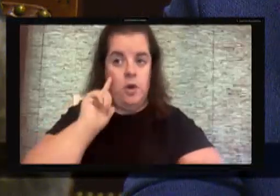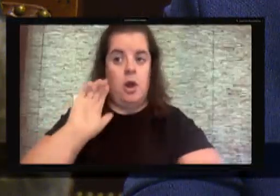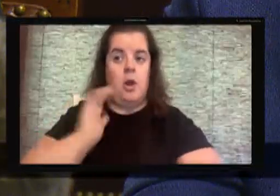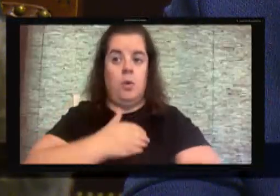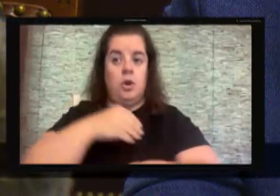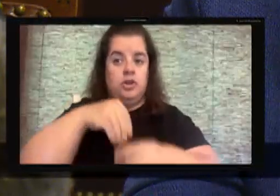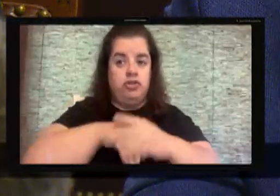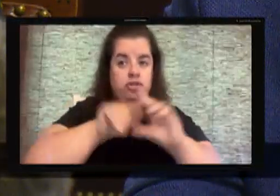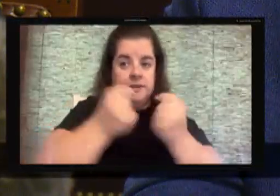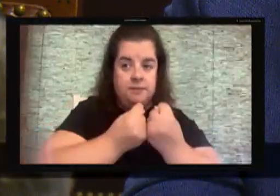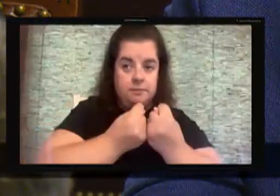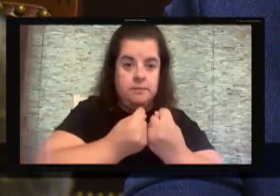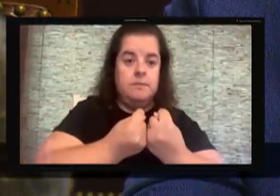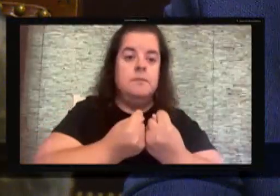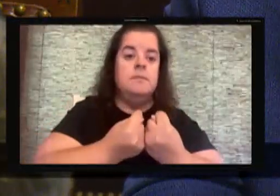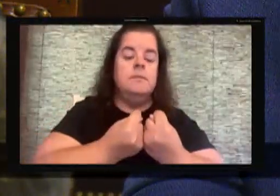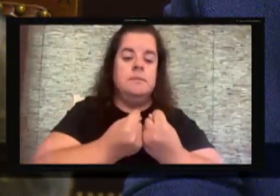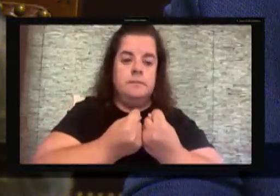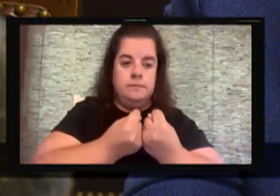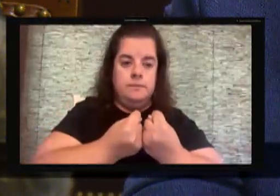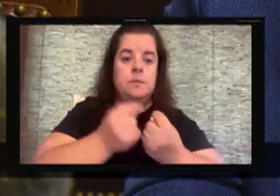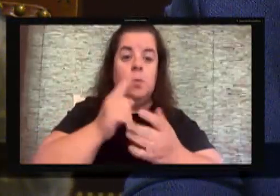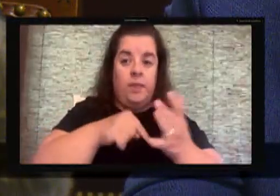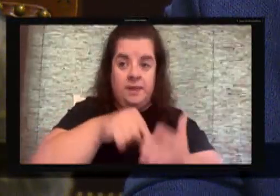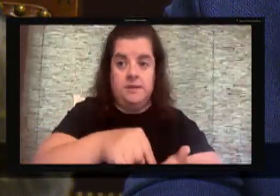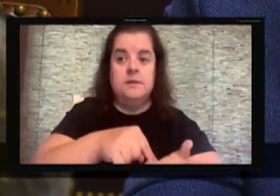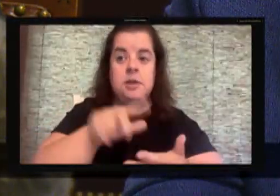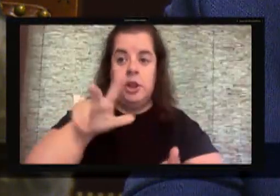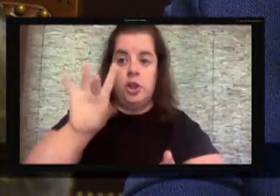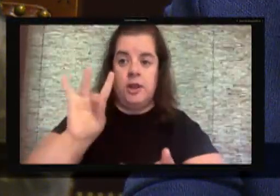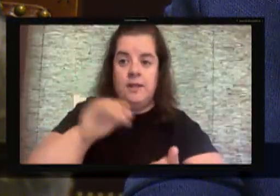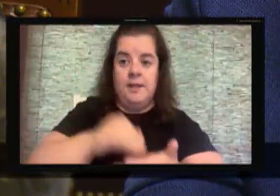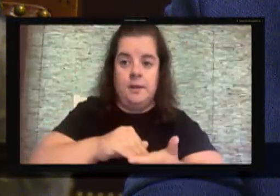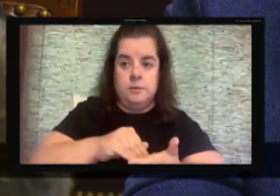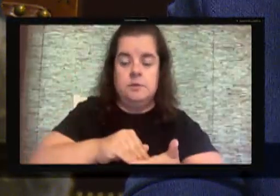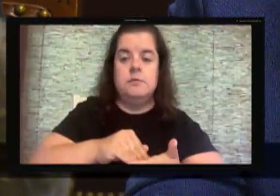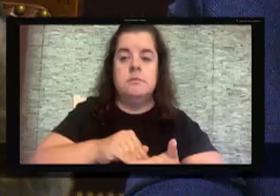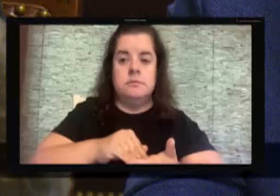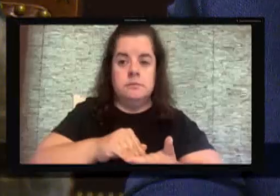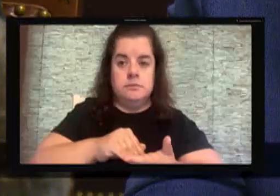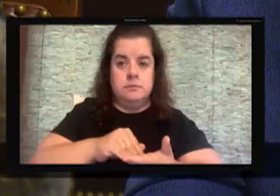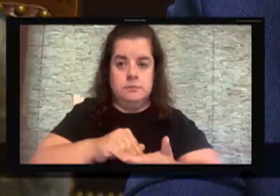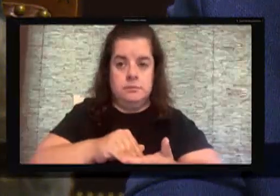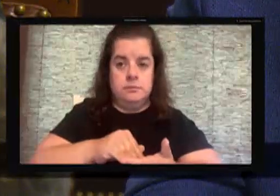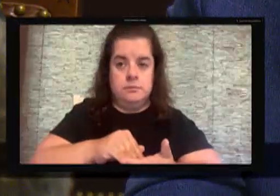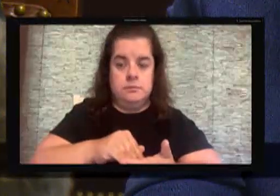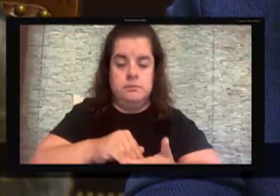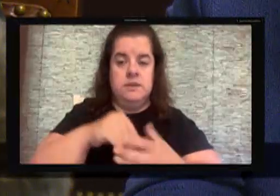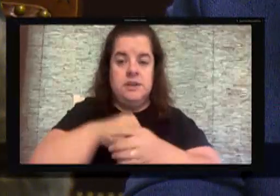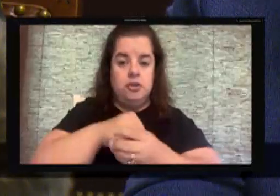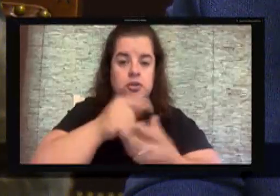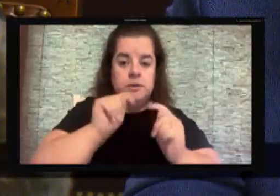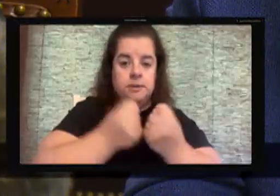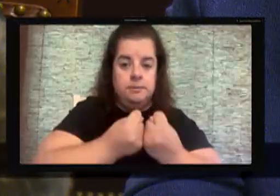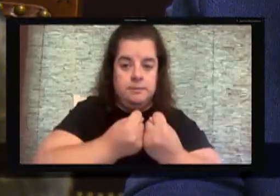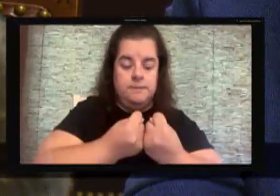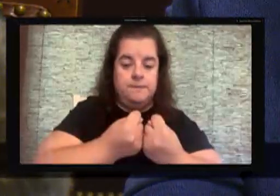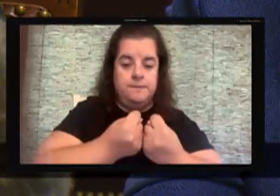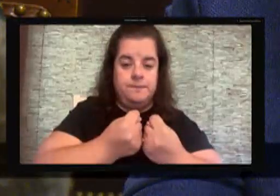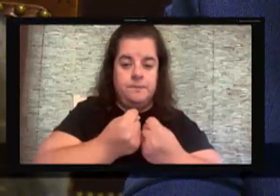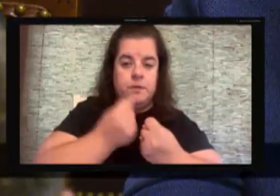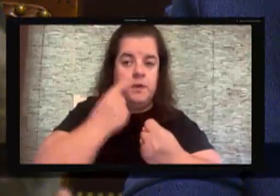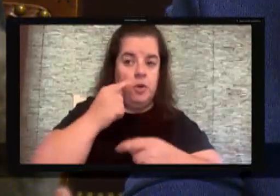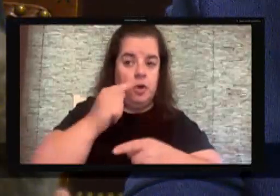team, that's what this $38,000 does, is pays our internal team to get that training,